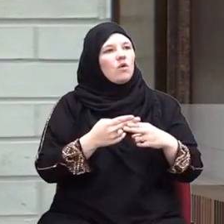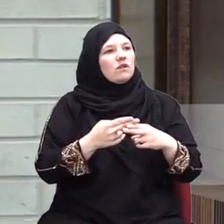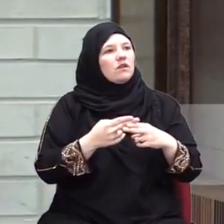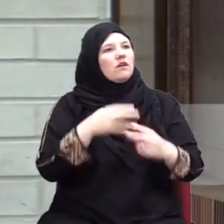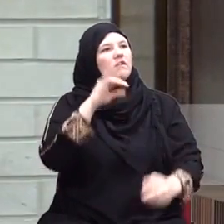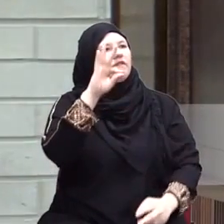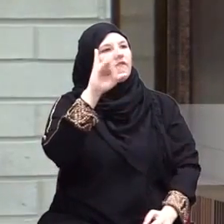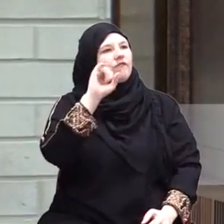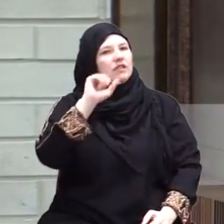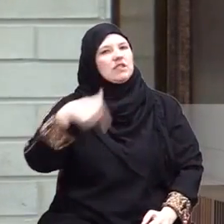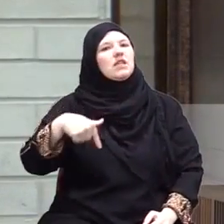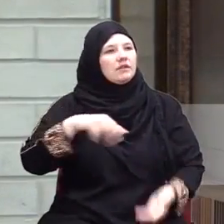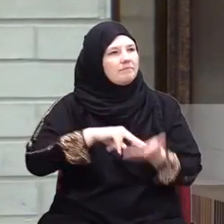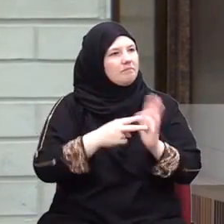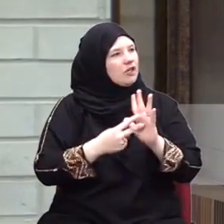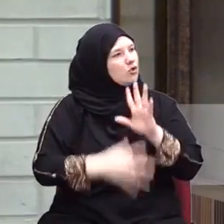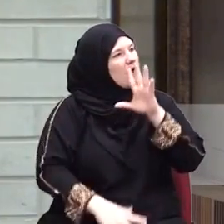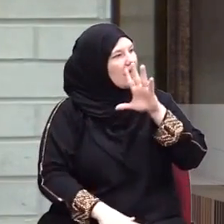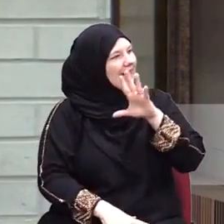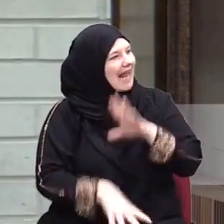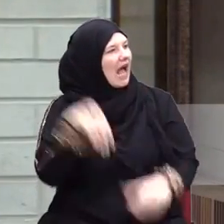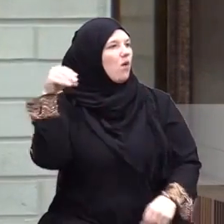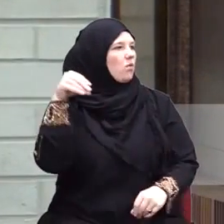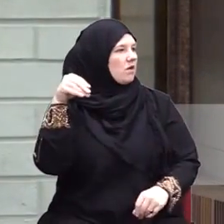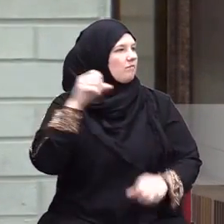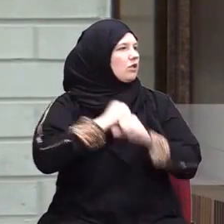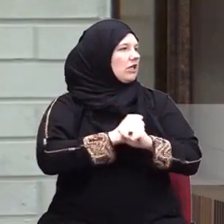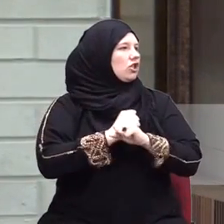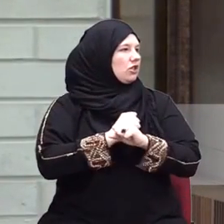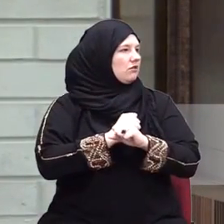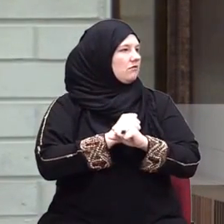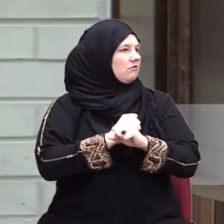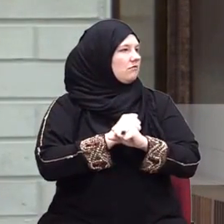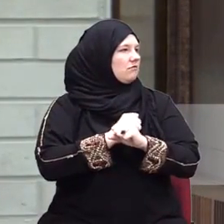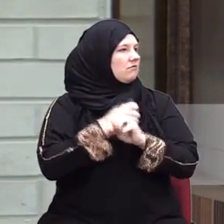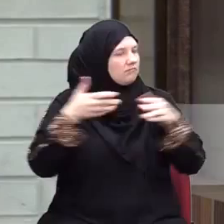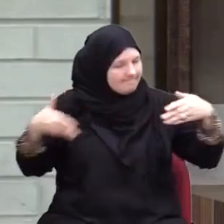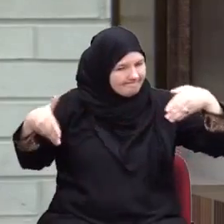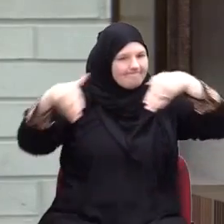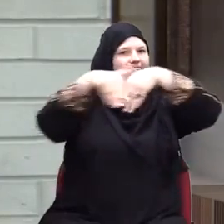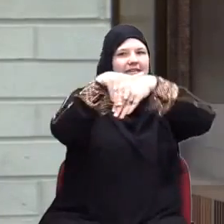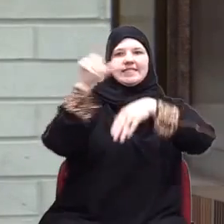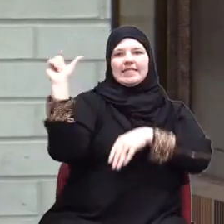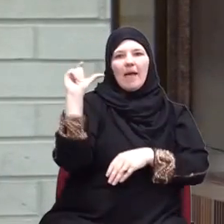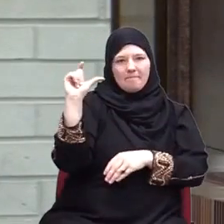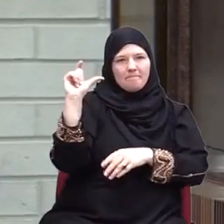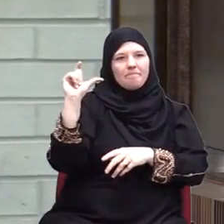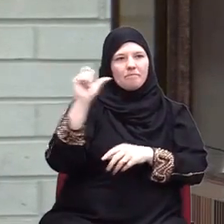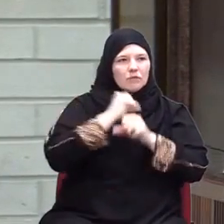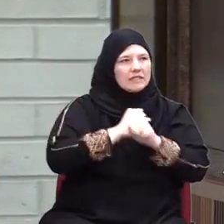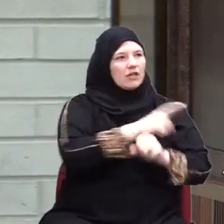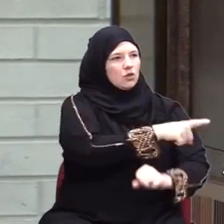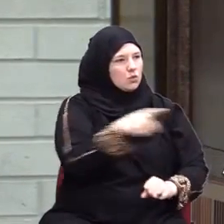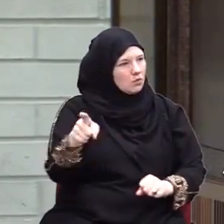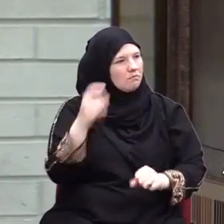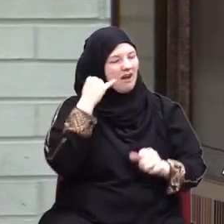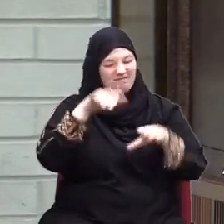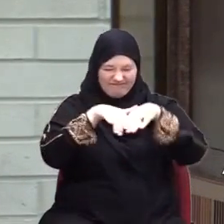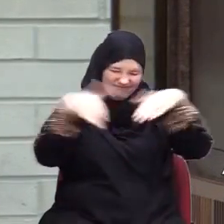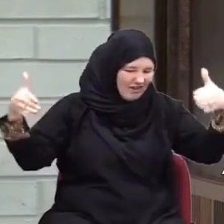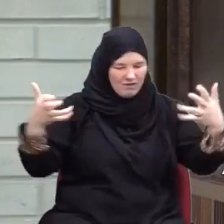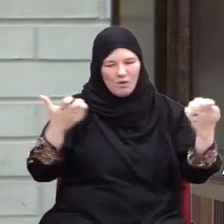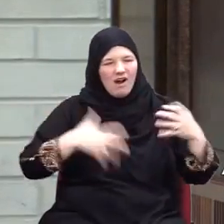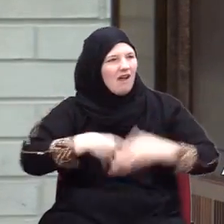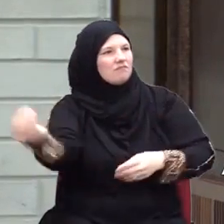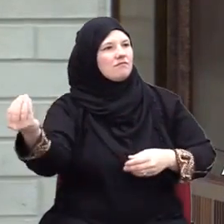which means you want to get out of line, out of protection. The most vivid example given about that